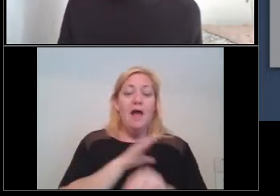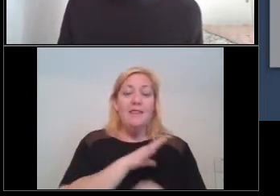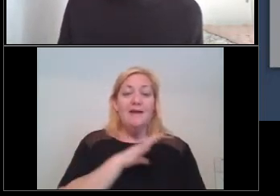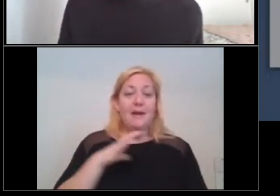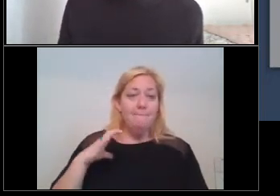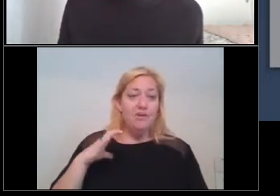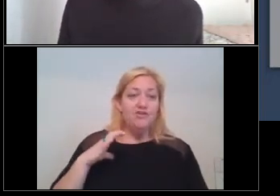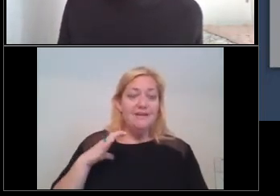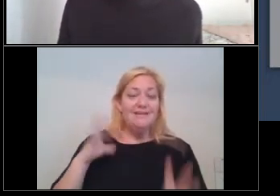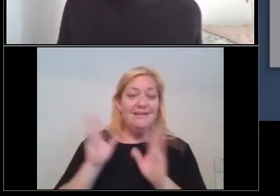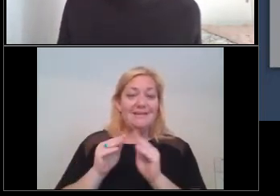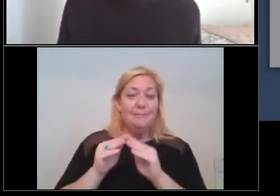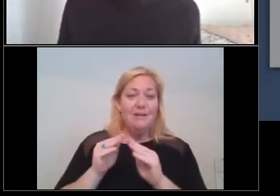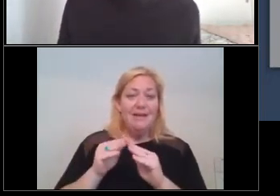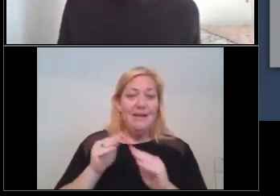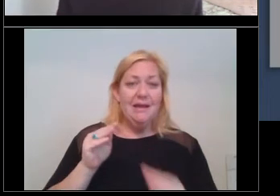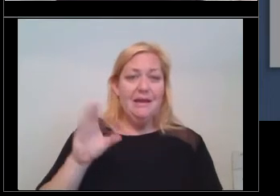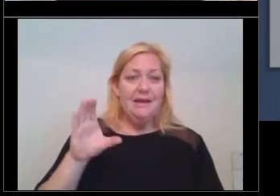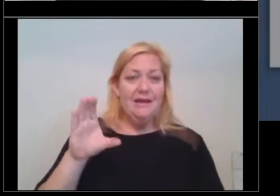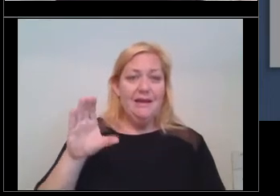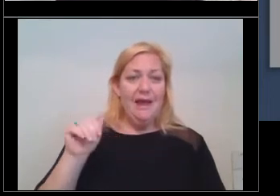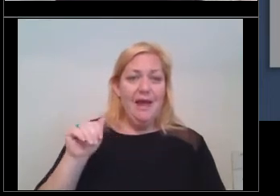website, which is